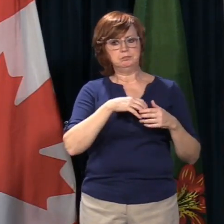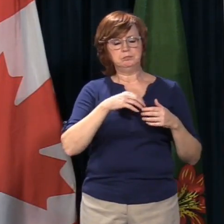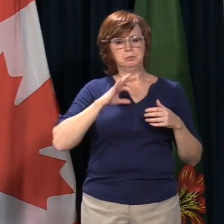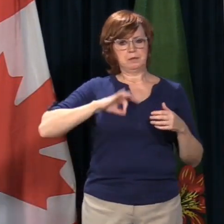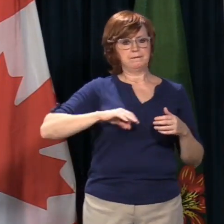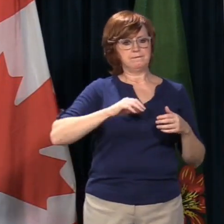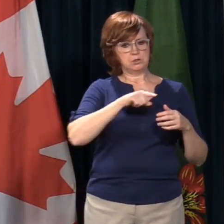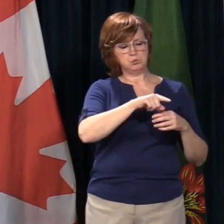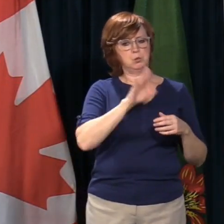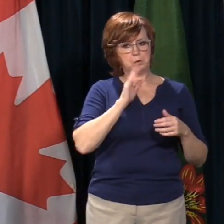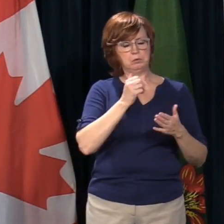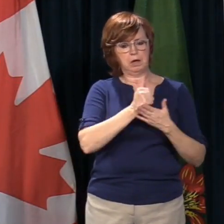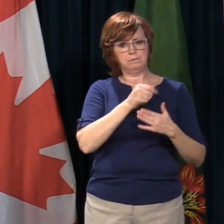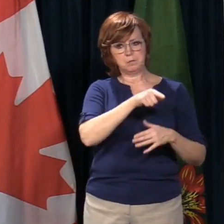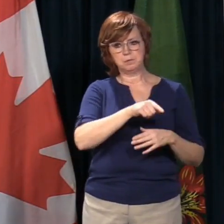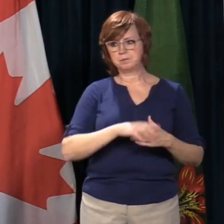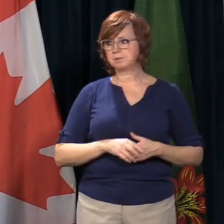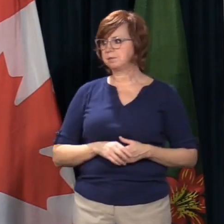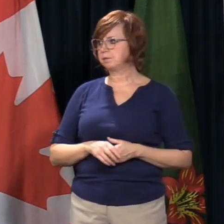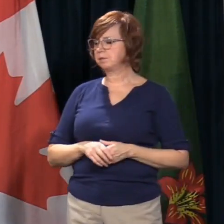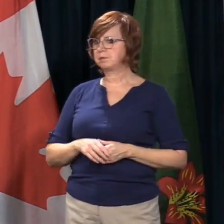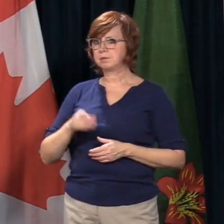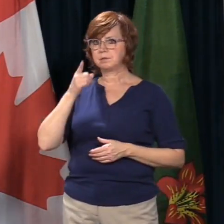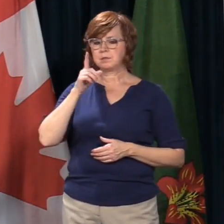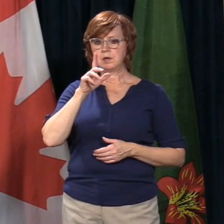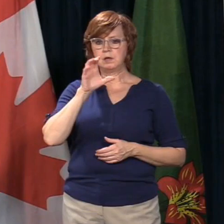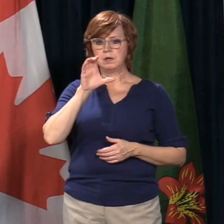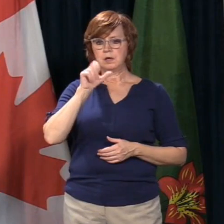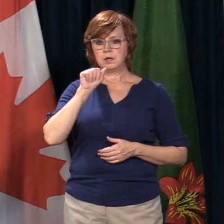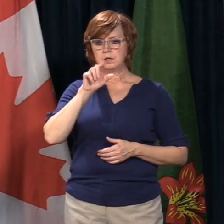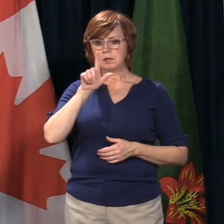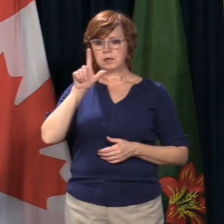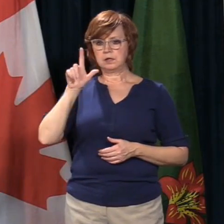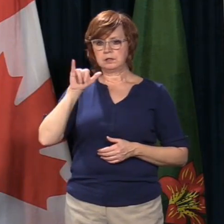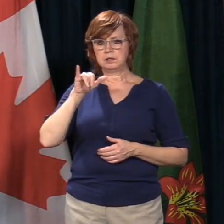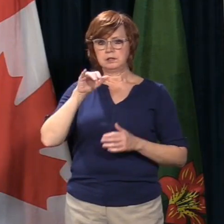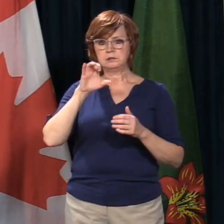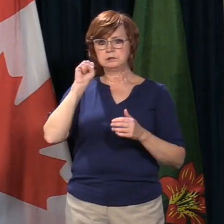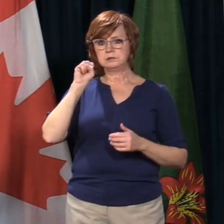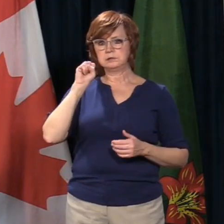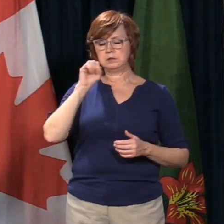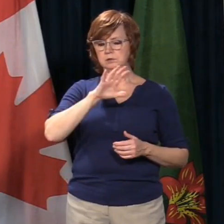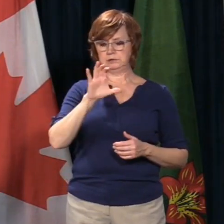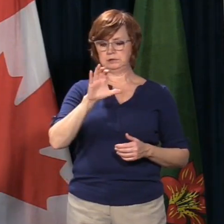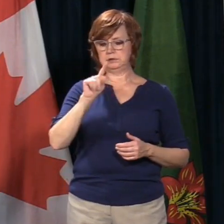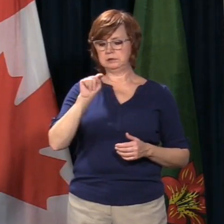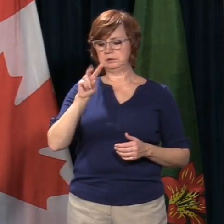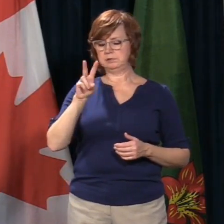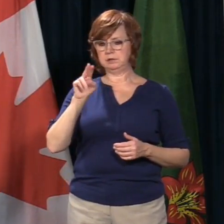Is there another question on the line? We have Callie Stefano with CTV.